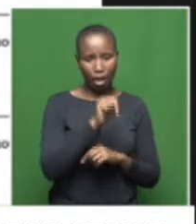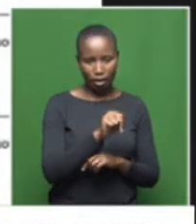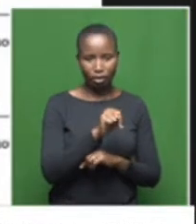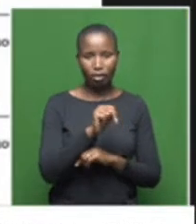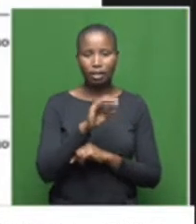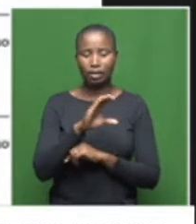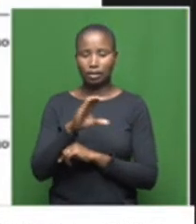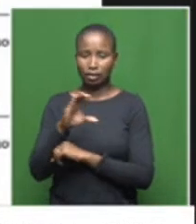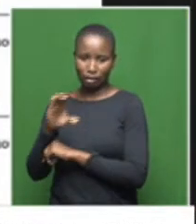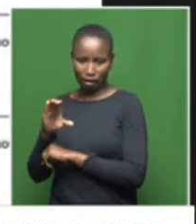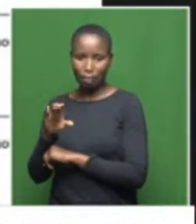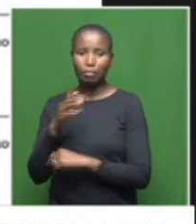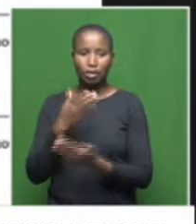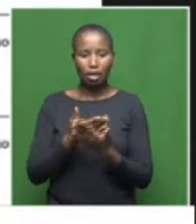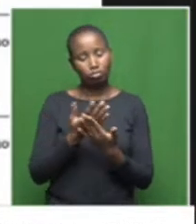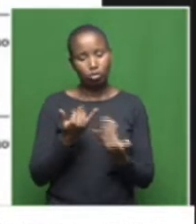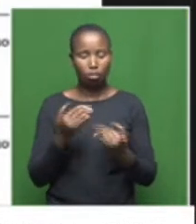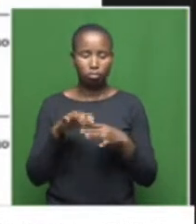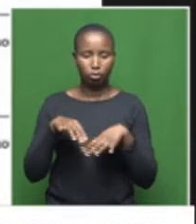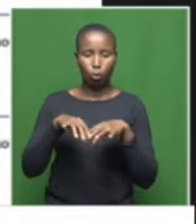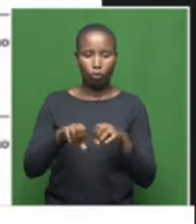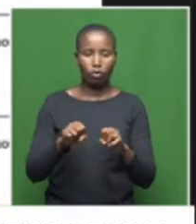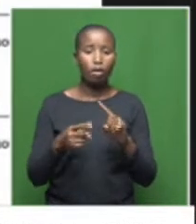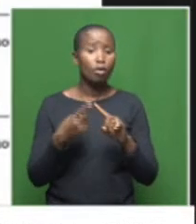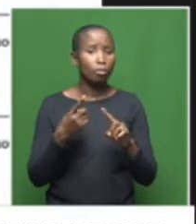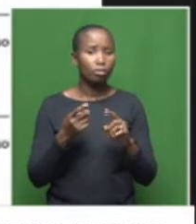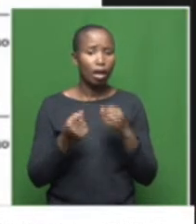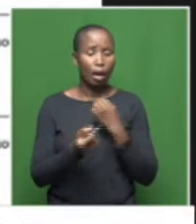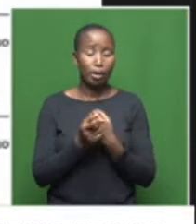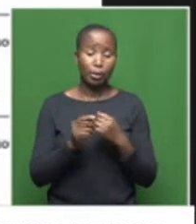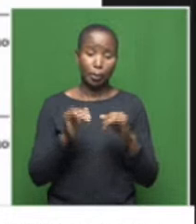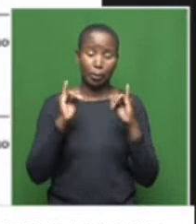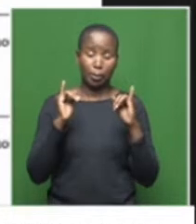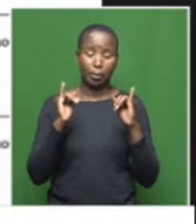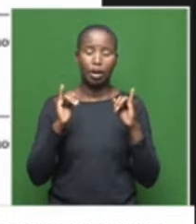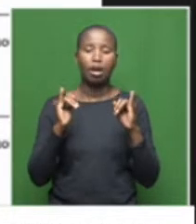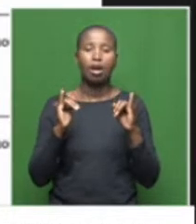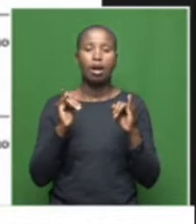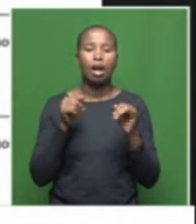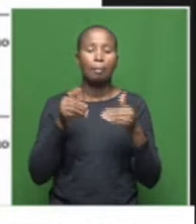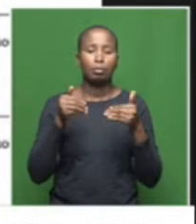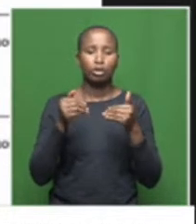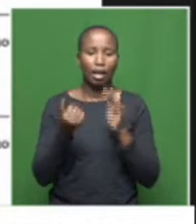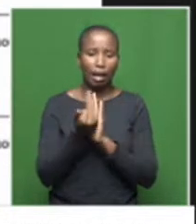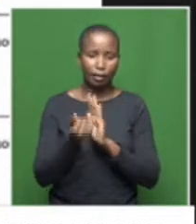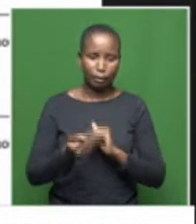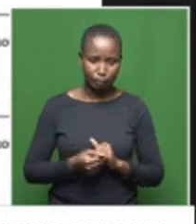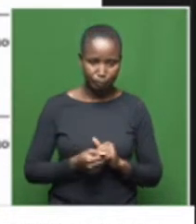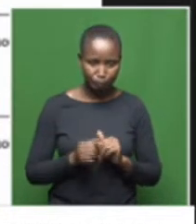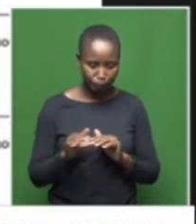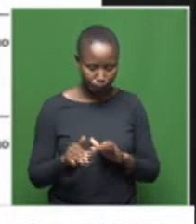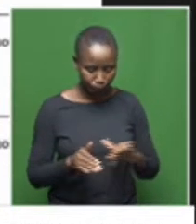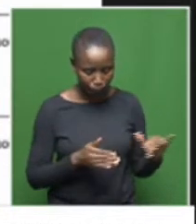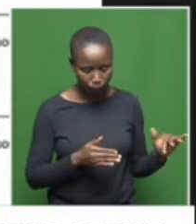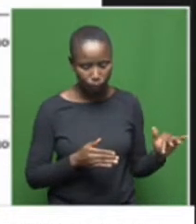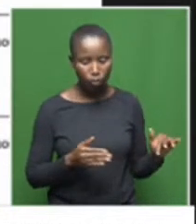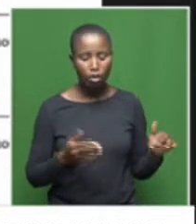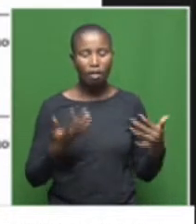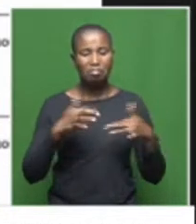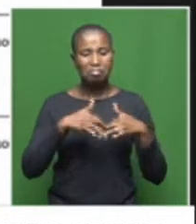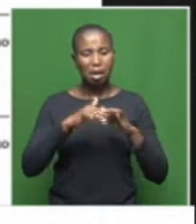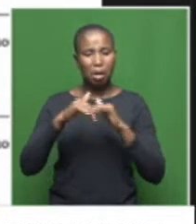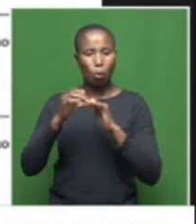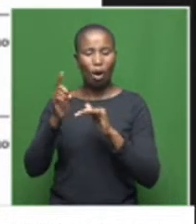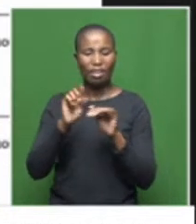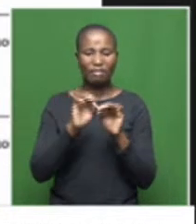regulations which can take over from the Disaster Management Act. As the World Health Organization stated at various forums,